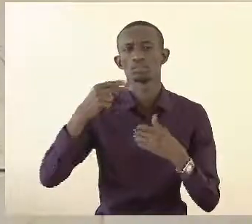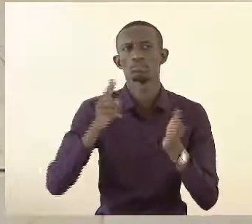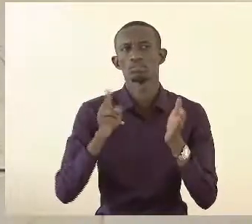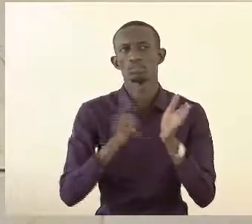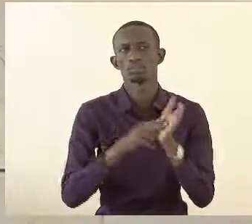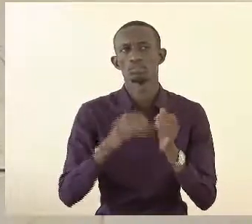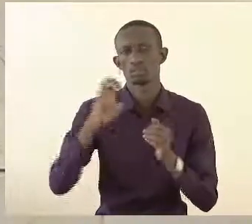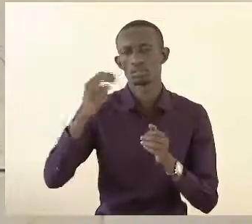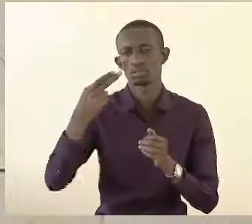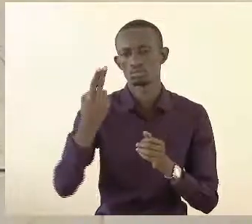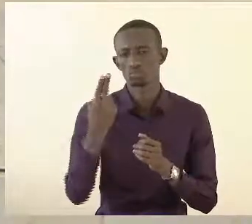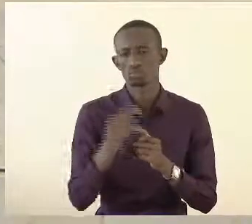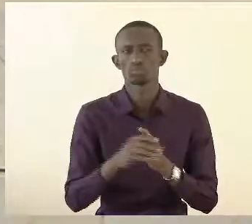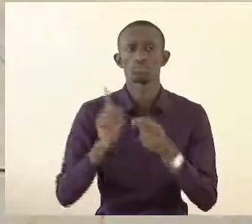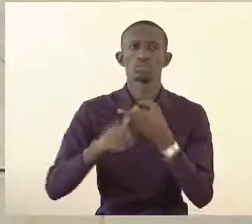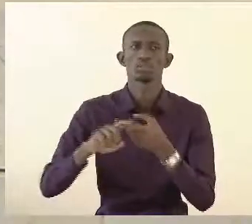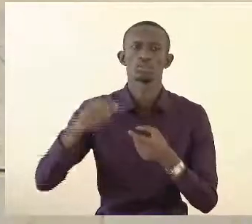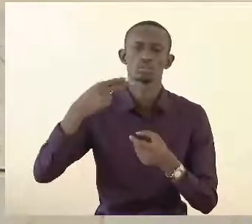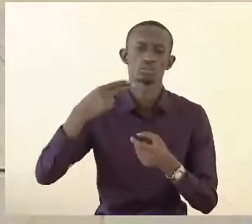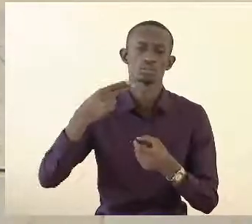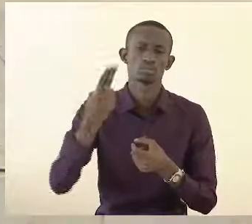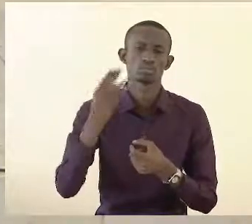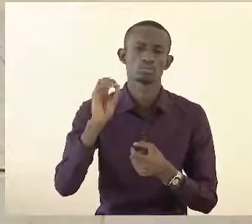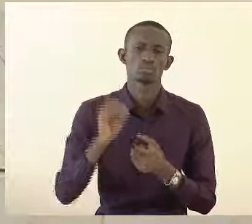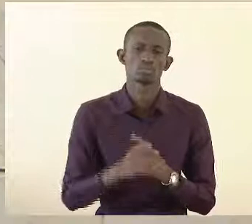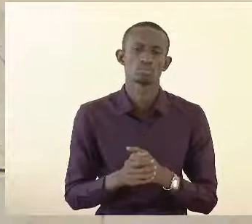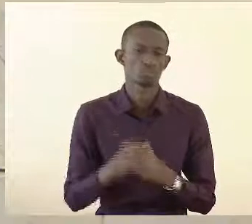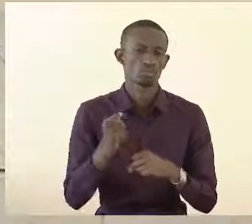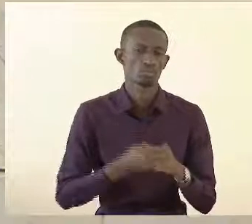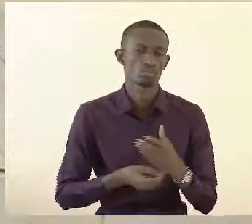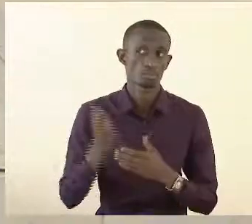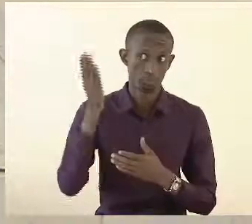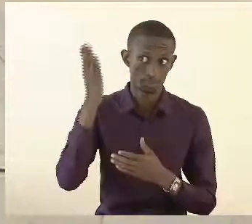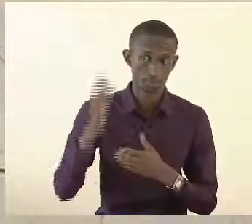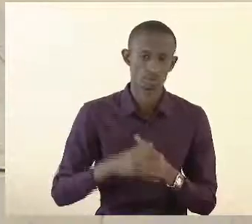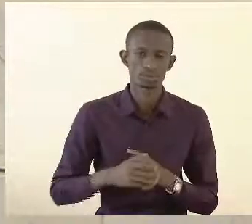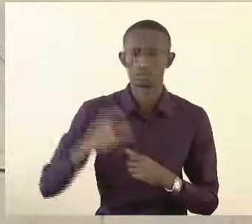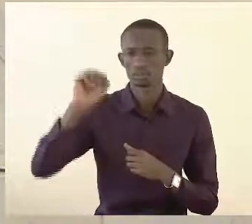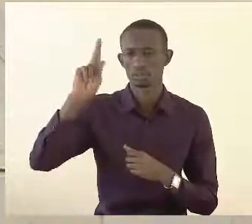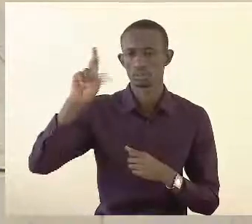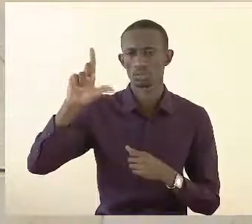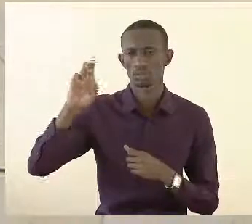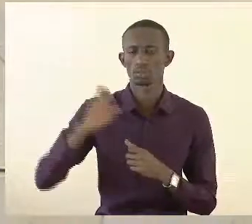H2O. And from this alkene,